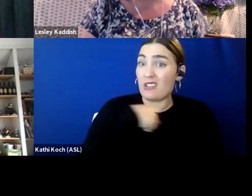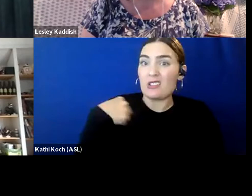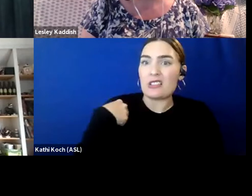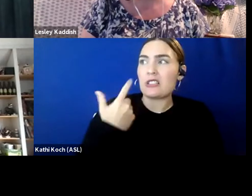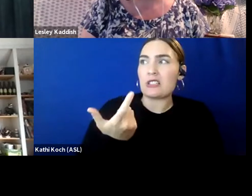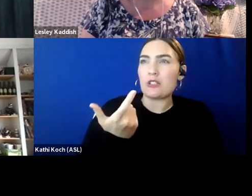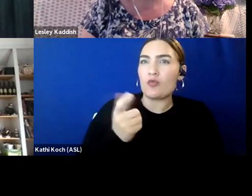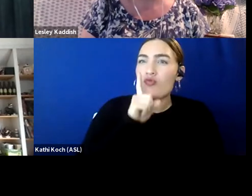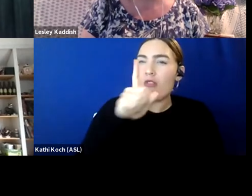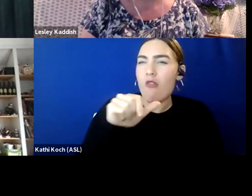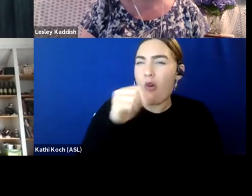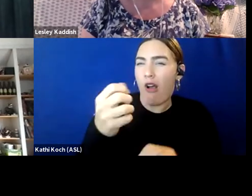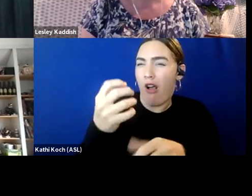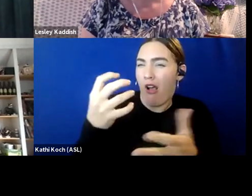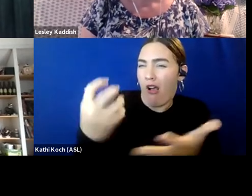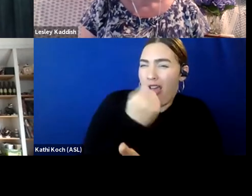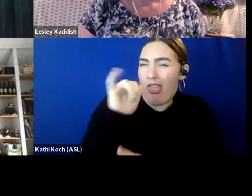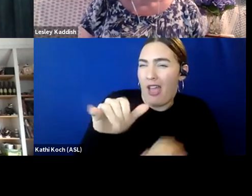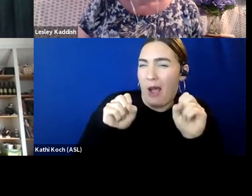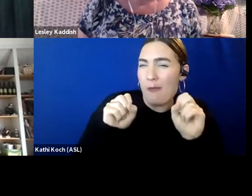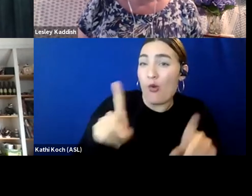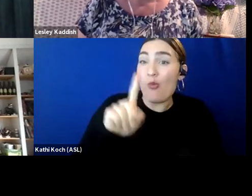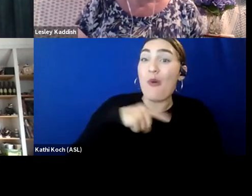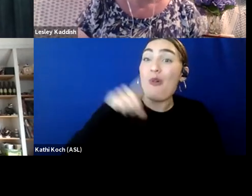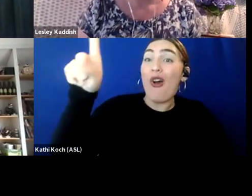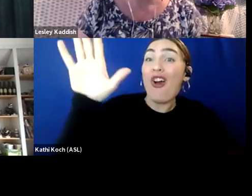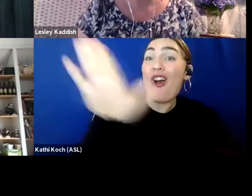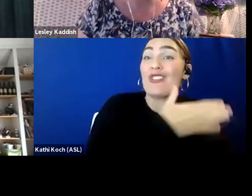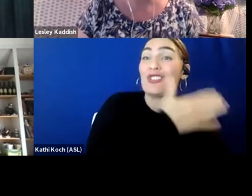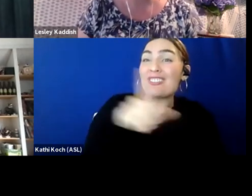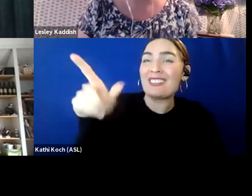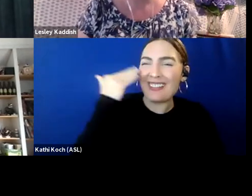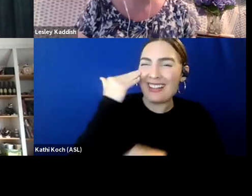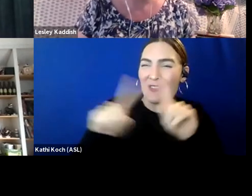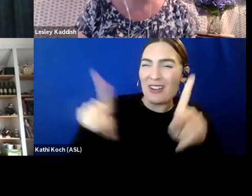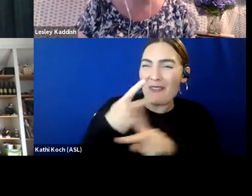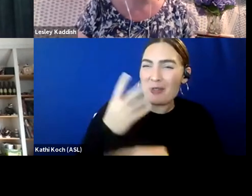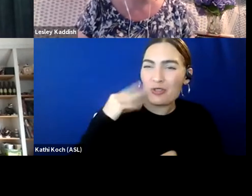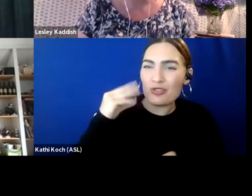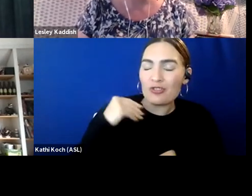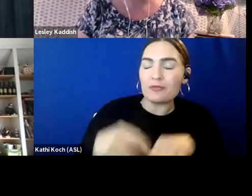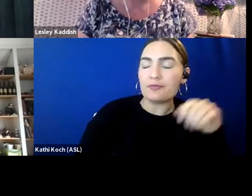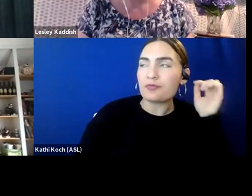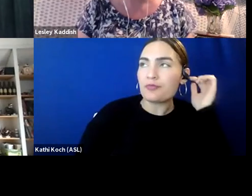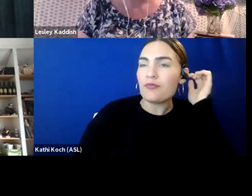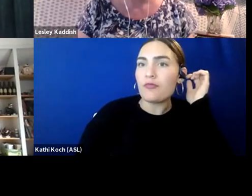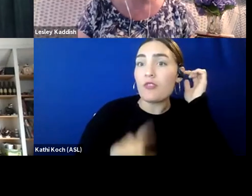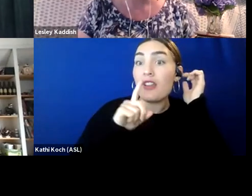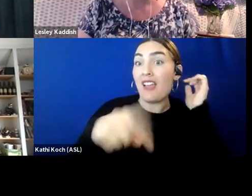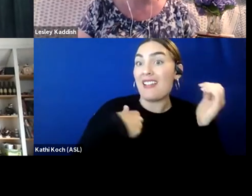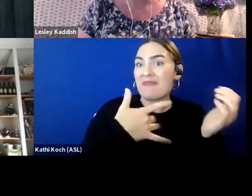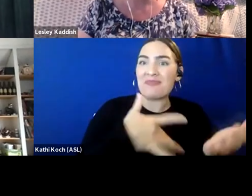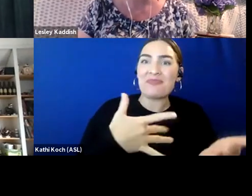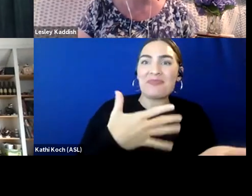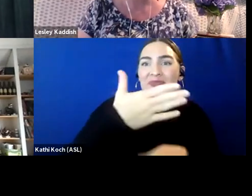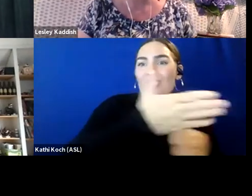inside of if we go to a concert, for example. So normally I get to share with colleagues and we share the language